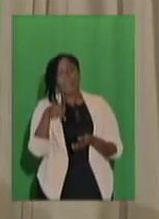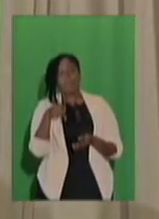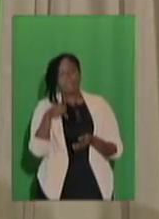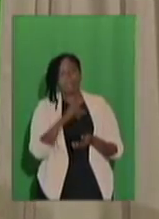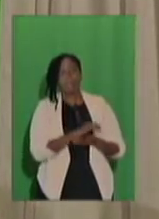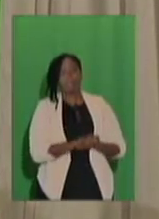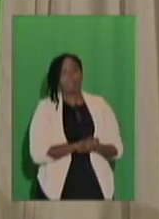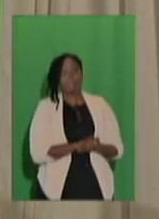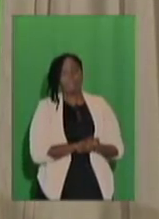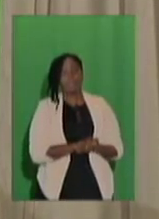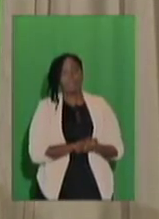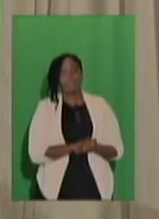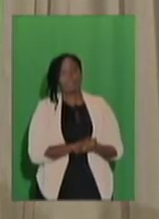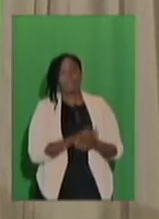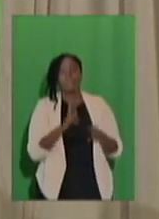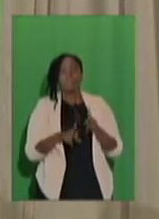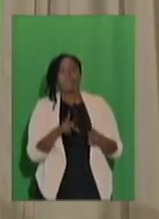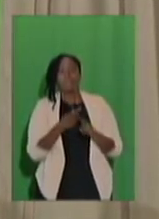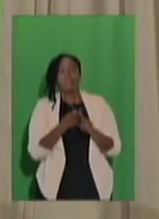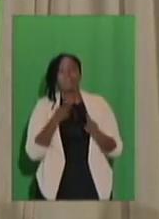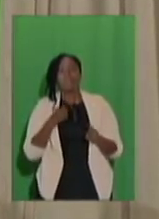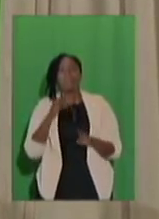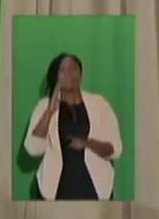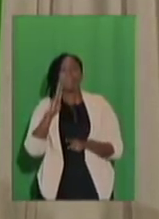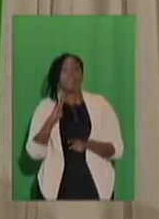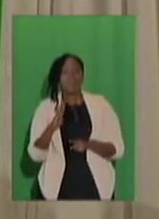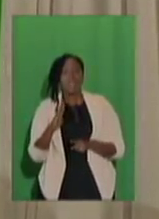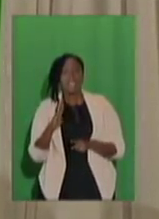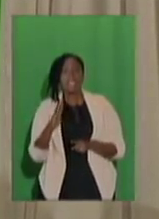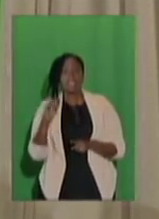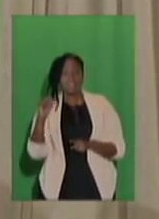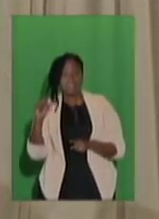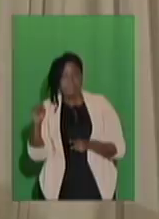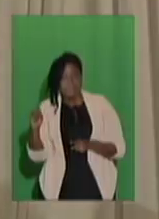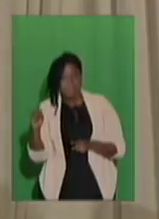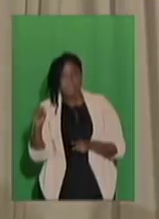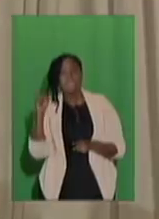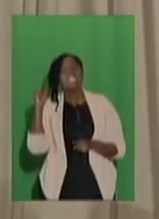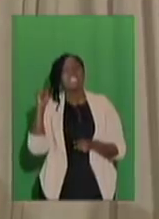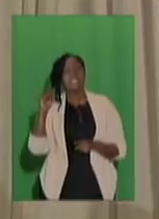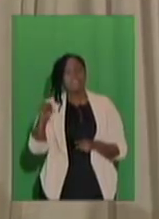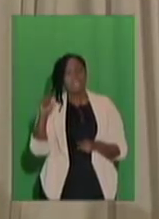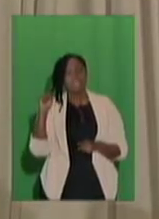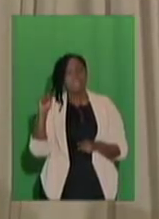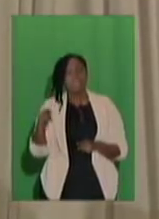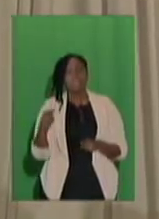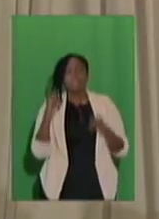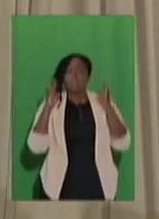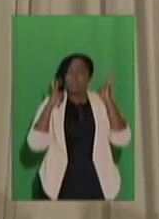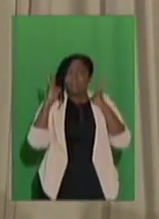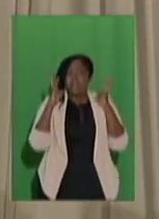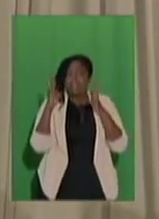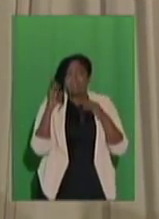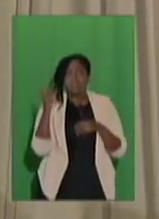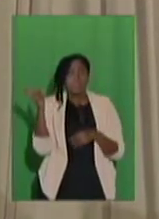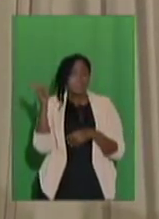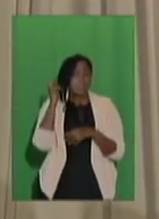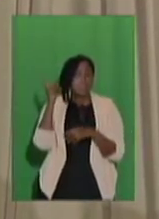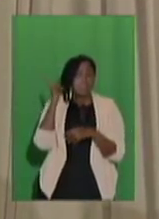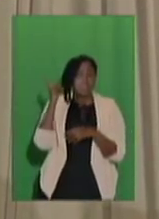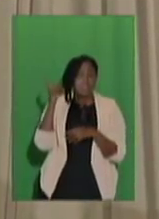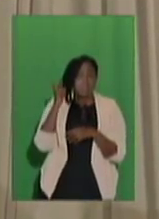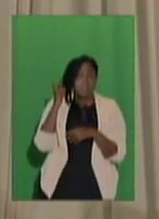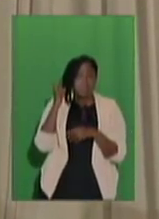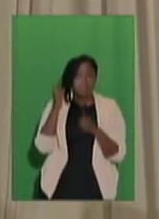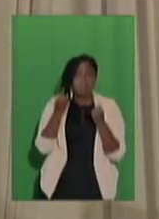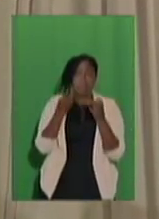Residents of Brooklyn Settlement Sandy Grandy have voiced concerns of the setting up of a quarantine facility in their neighborhood. They say that there are